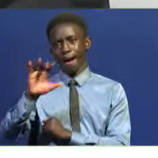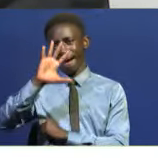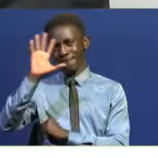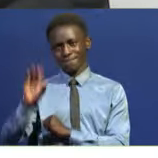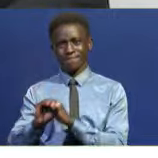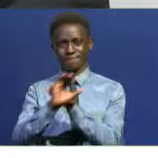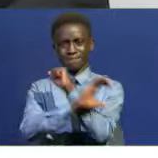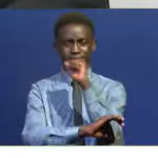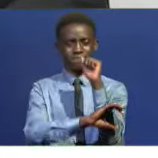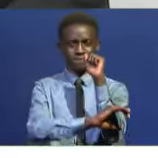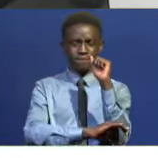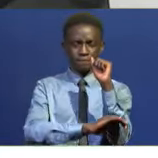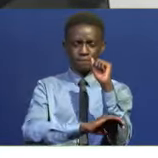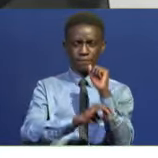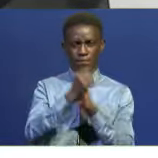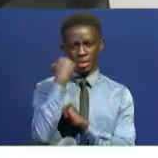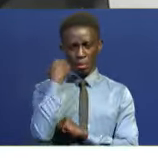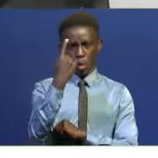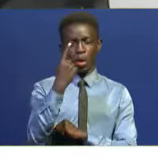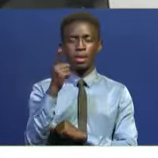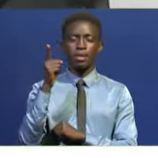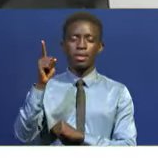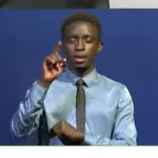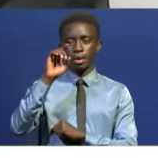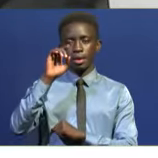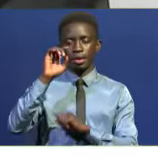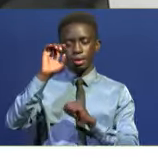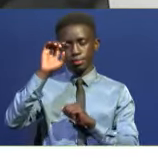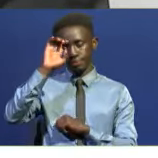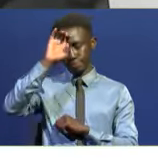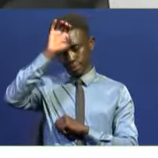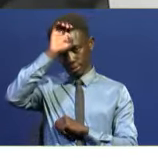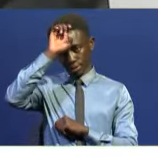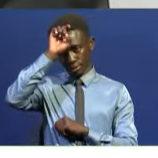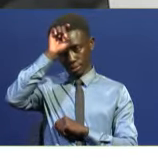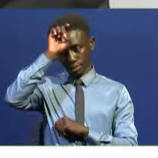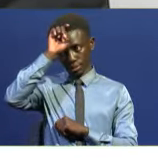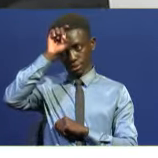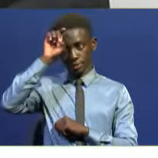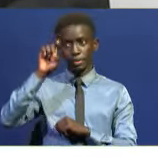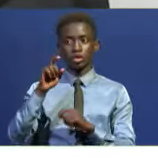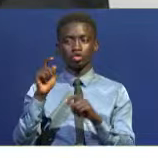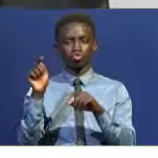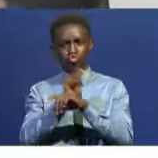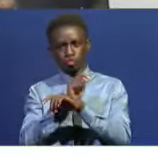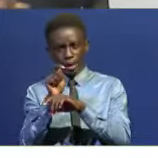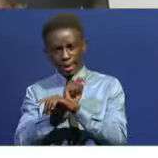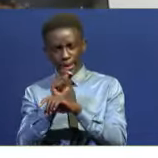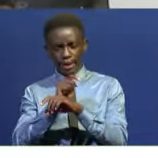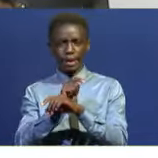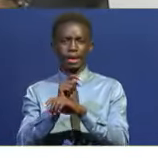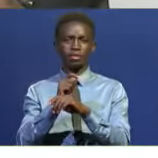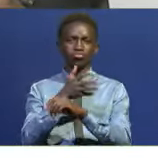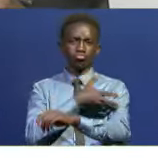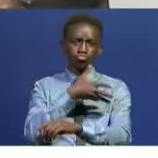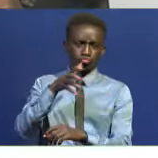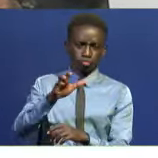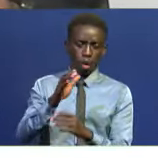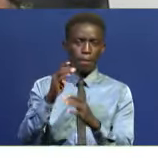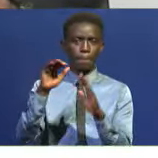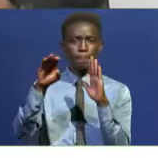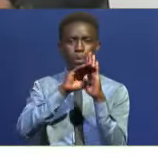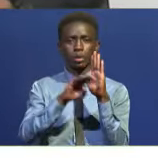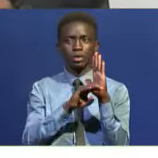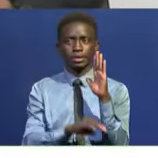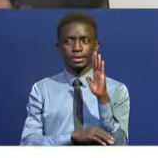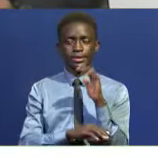Egypt, to bolster regional security through training and capacity building programs. Now, speaking during the commemoration of